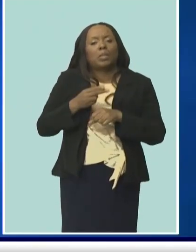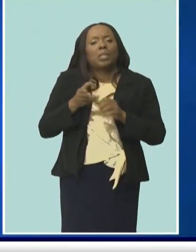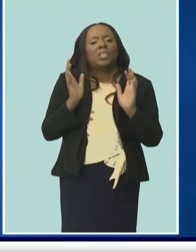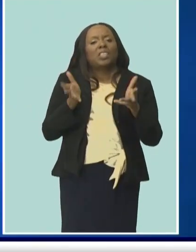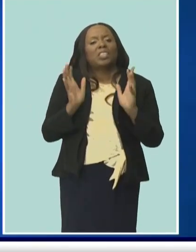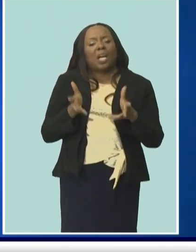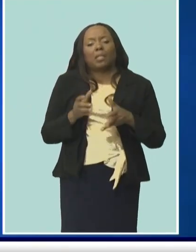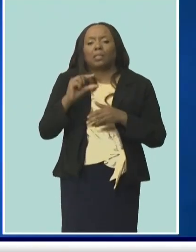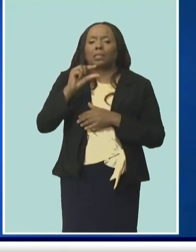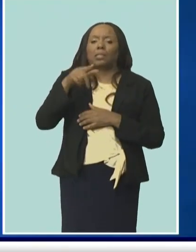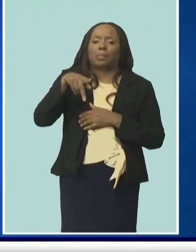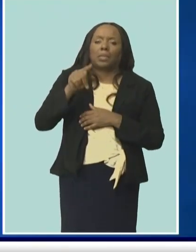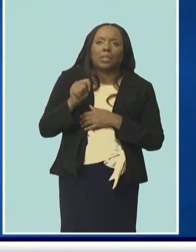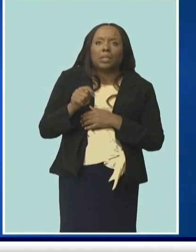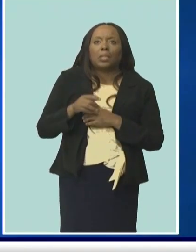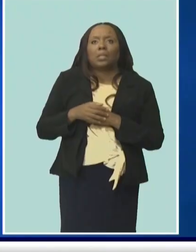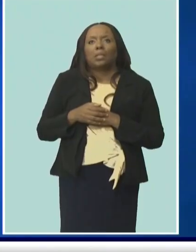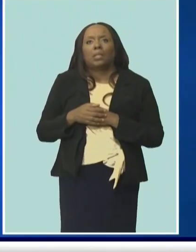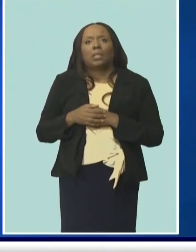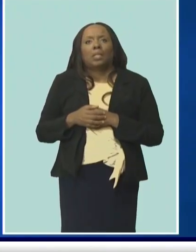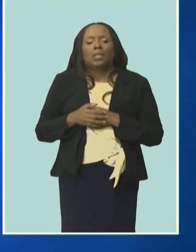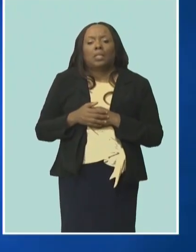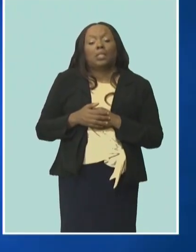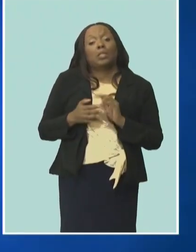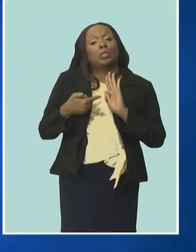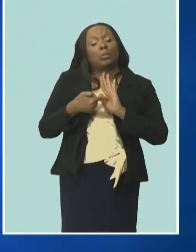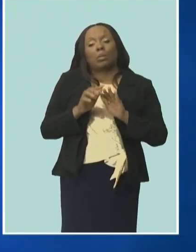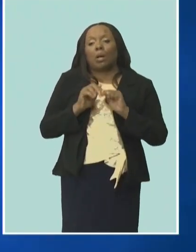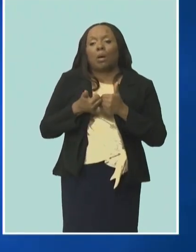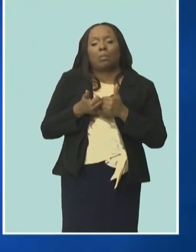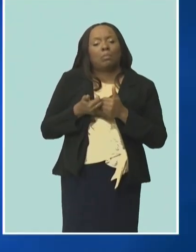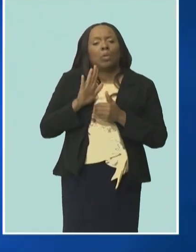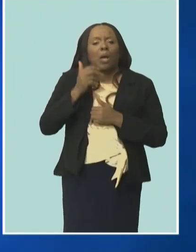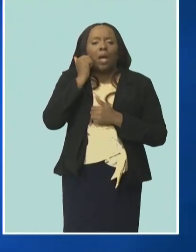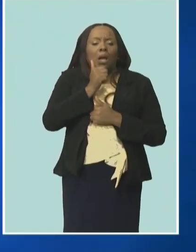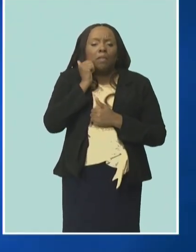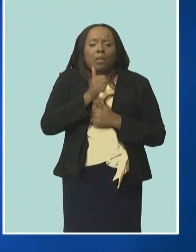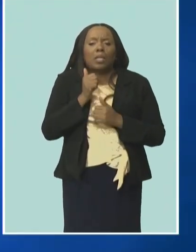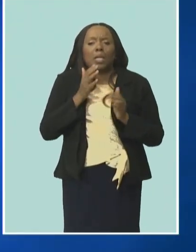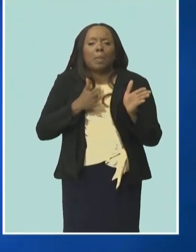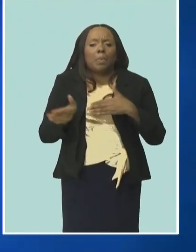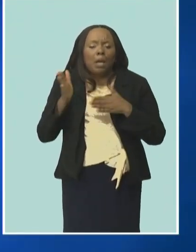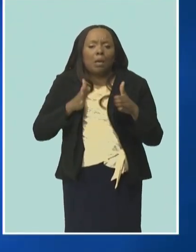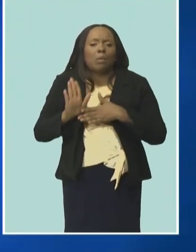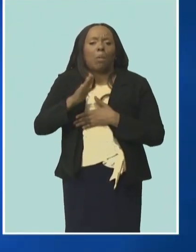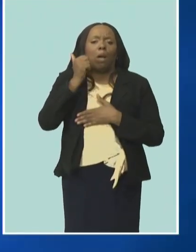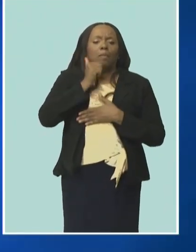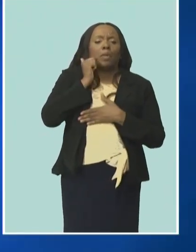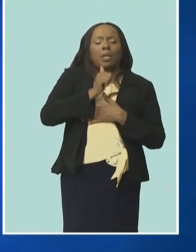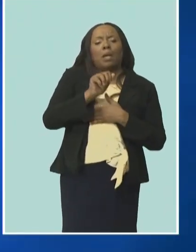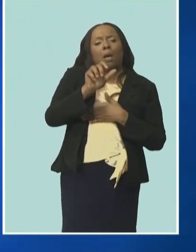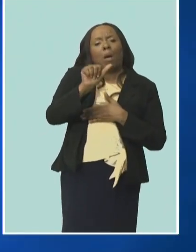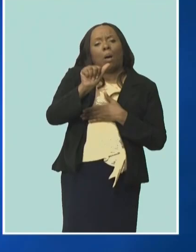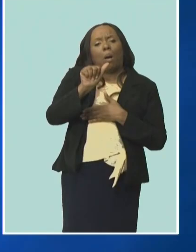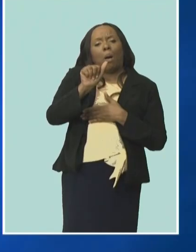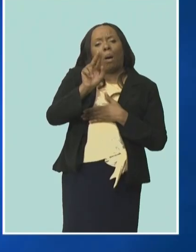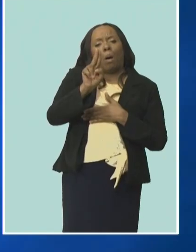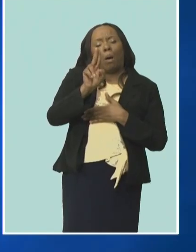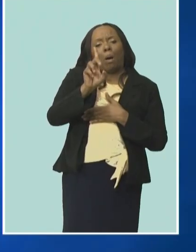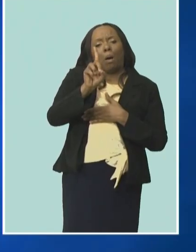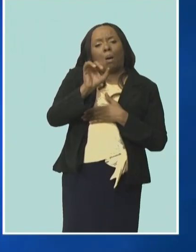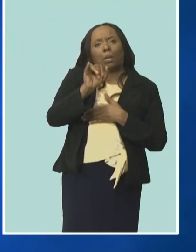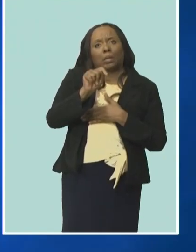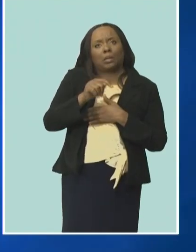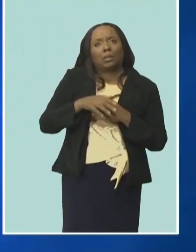a step-by-step guide of how to actually go about your data audit. And what you're going to do is kind of state the problem that you're looking